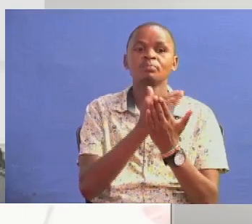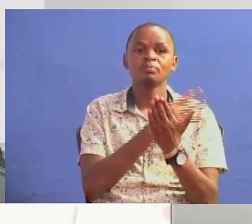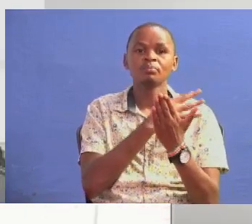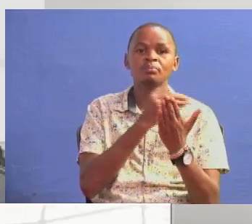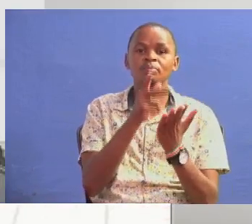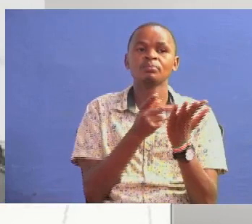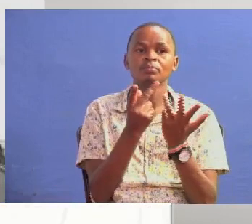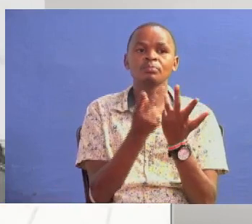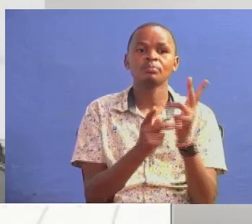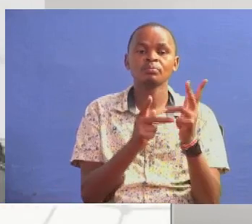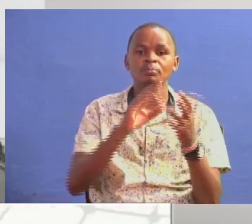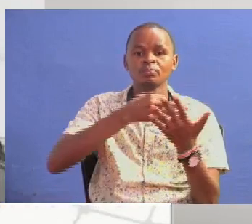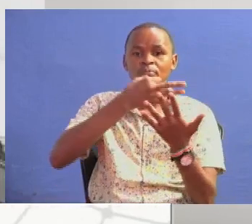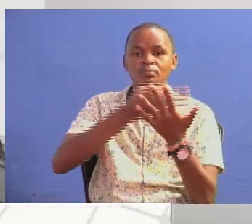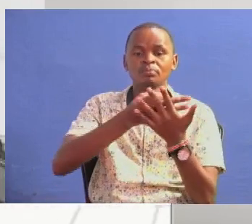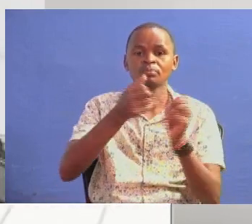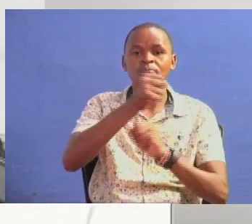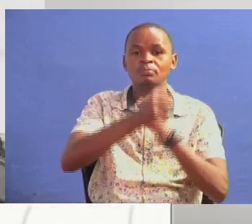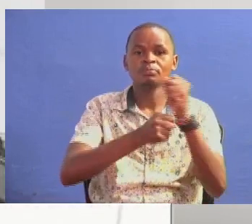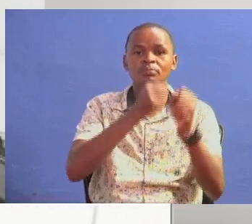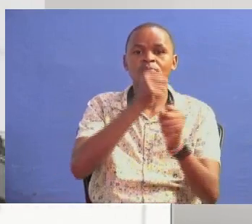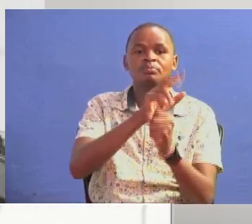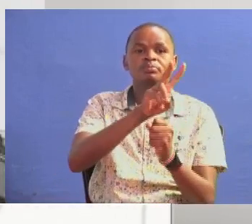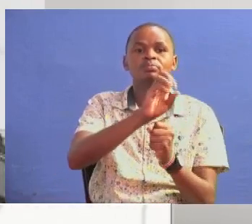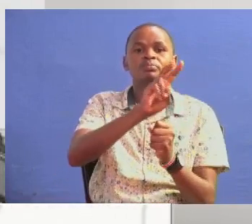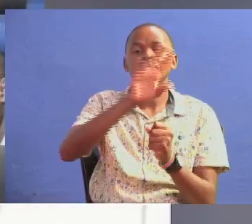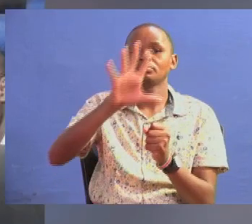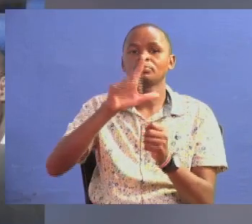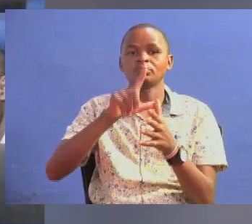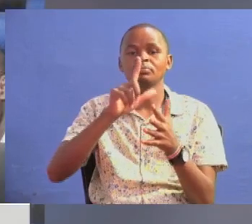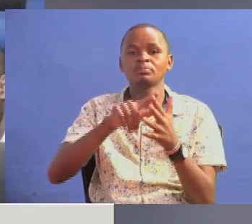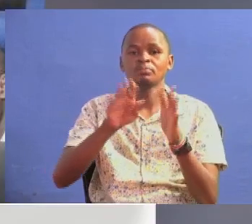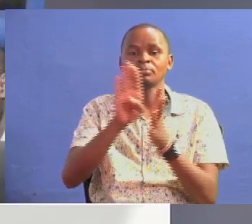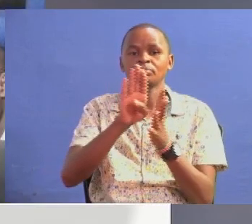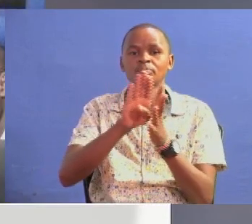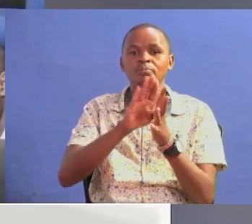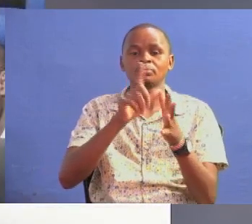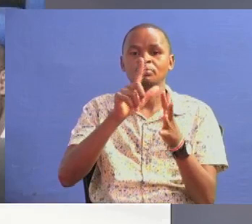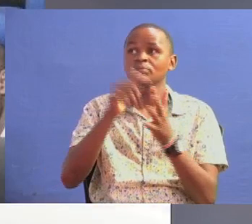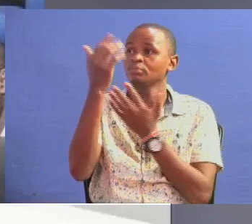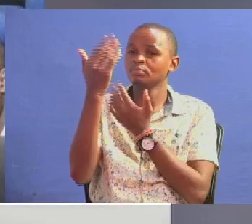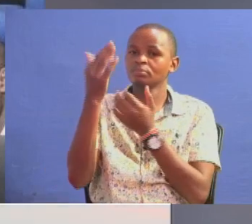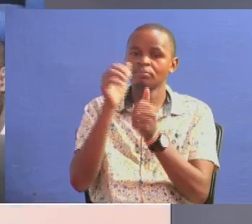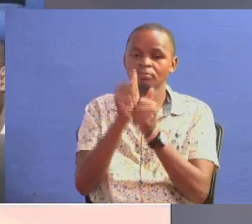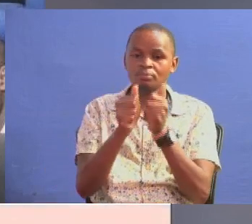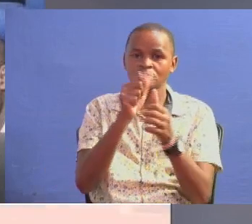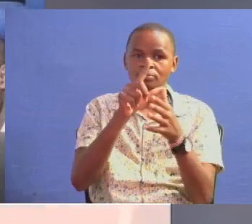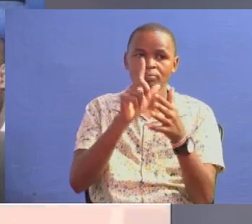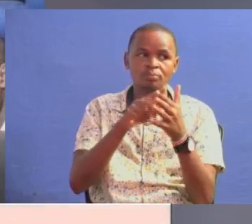and projects for funding in financial year 2024-2025 and the medium term, expected outputs and